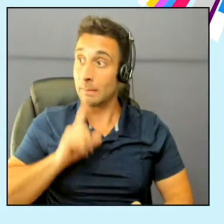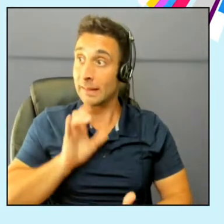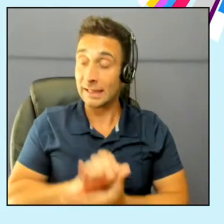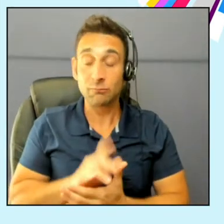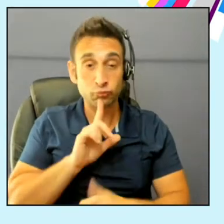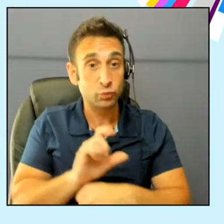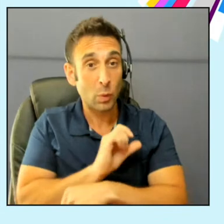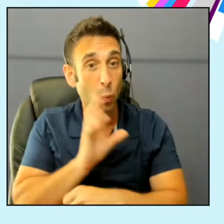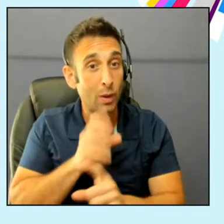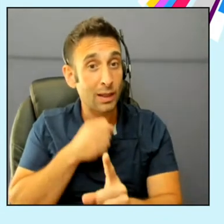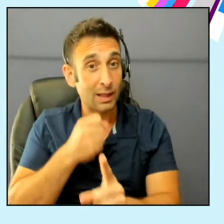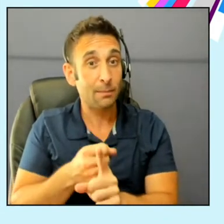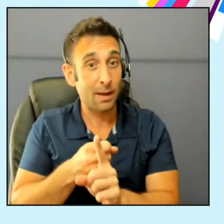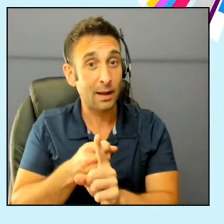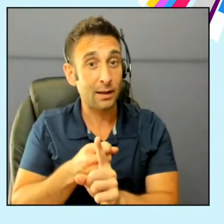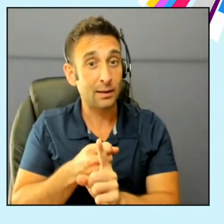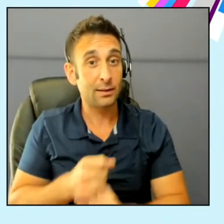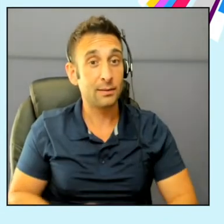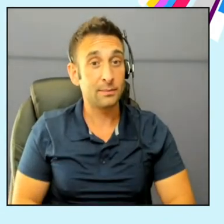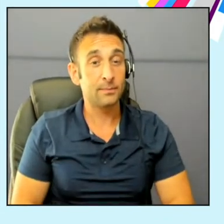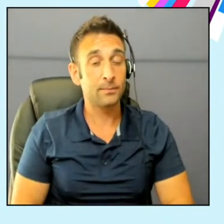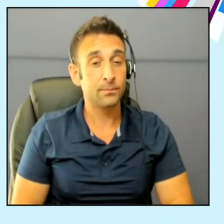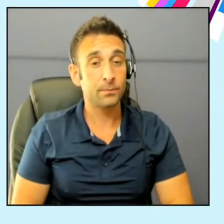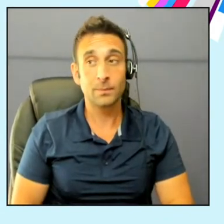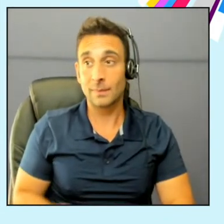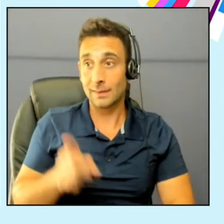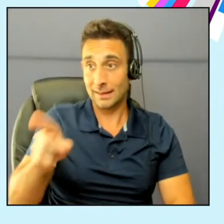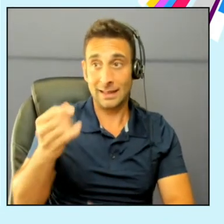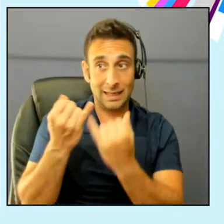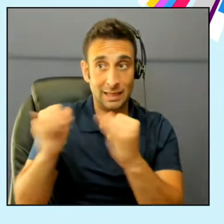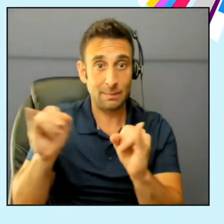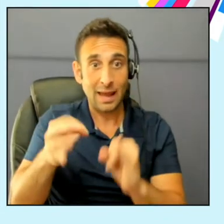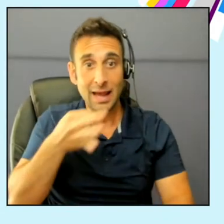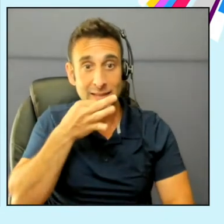this the independent expert this year has issued,